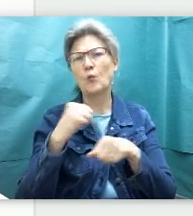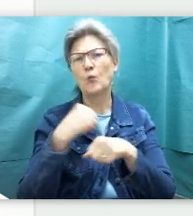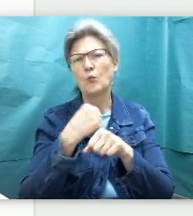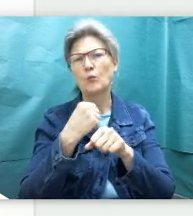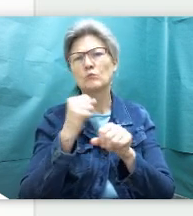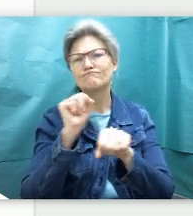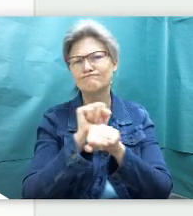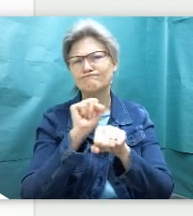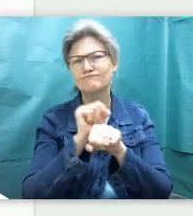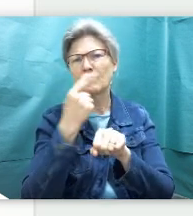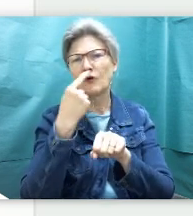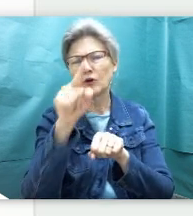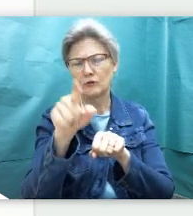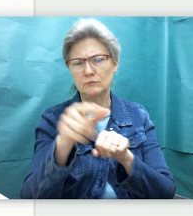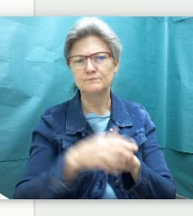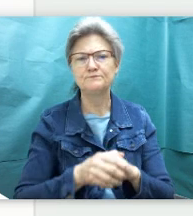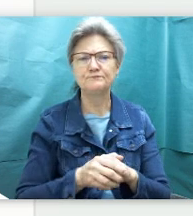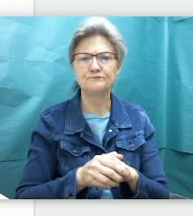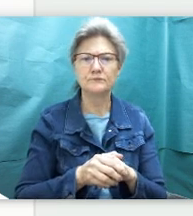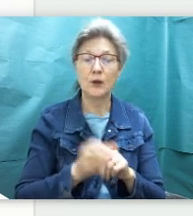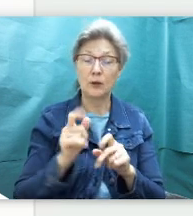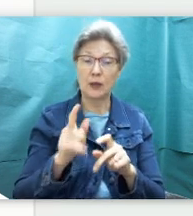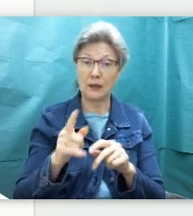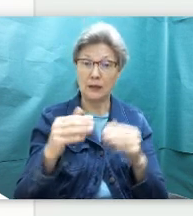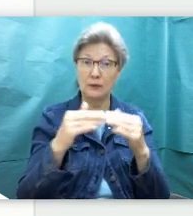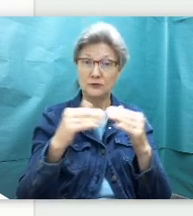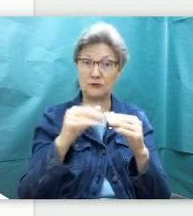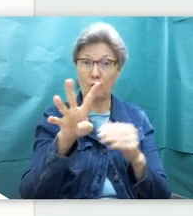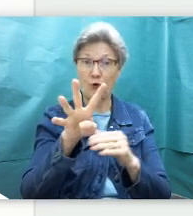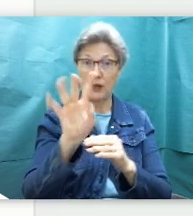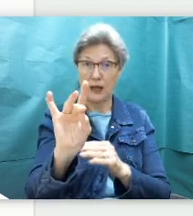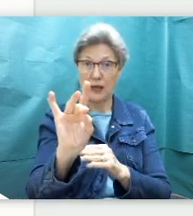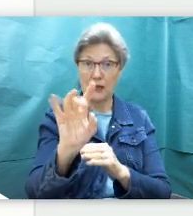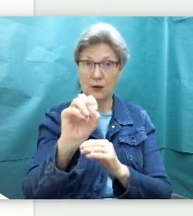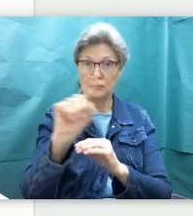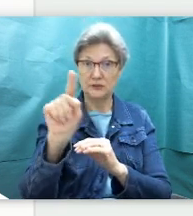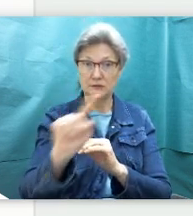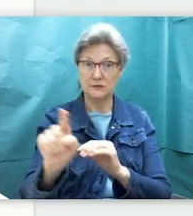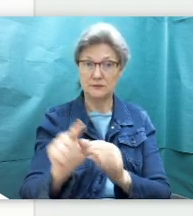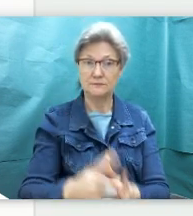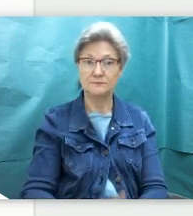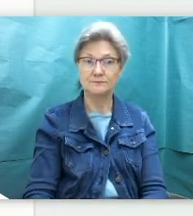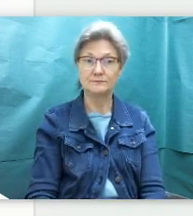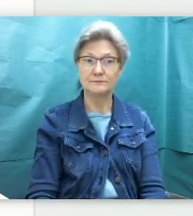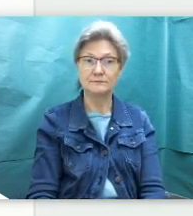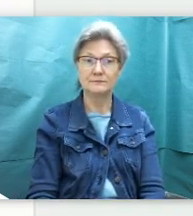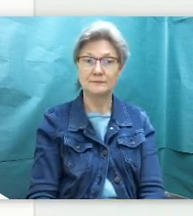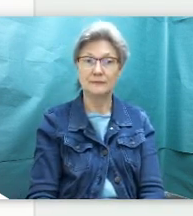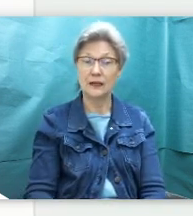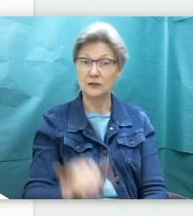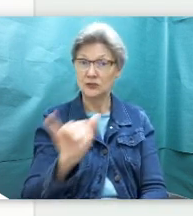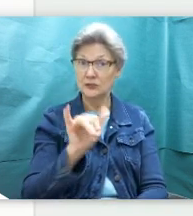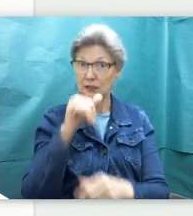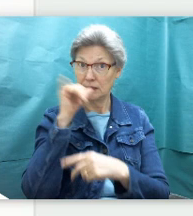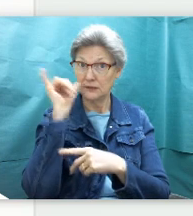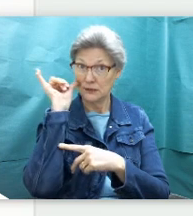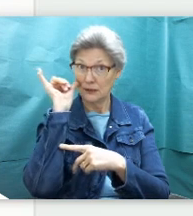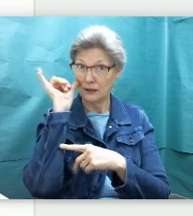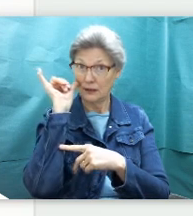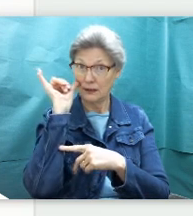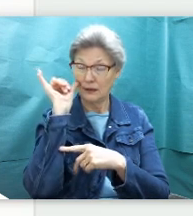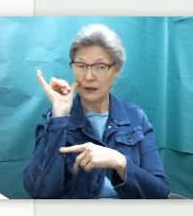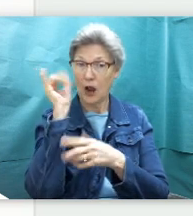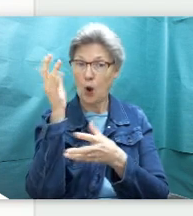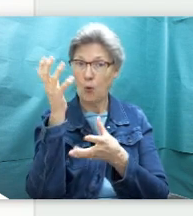you would get us, that's right, 48 ounces. Now, just like yesterday,